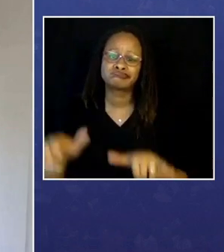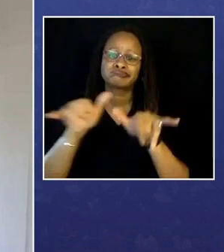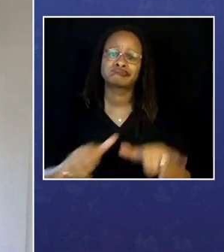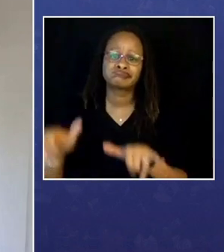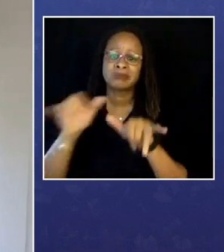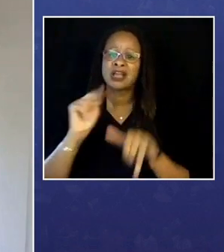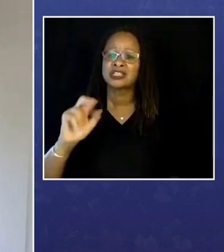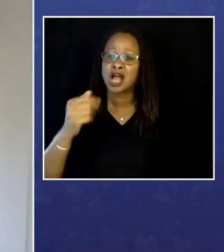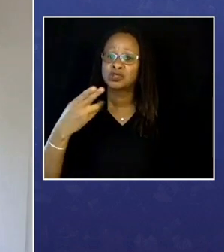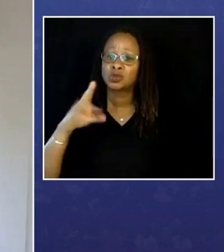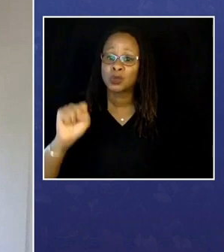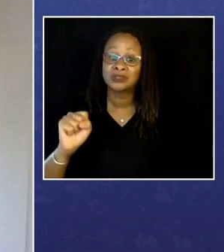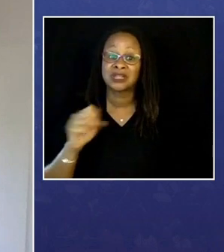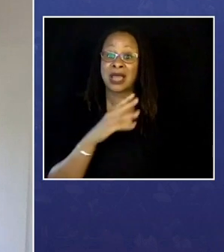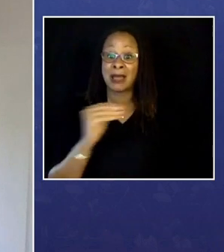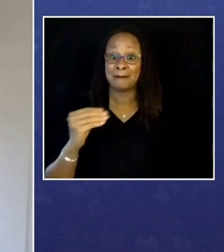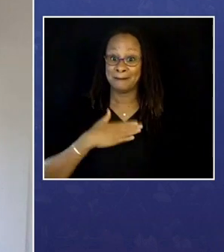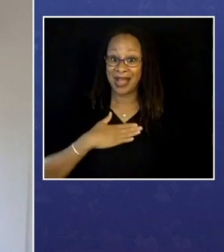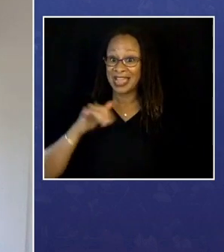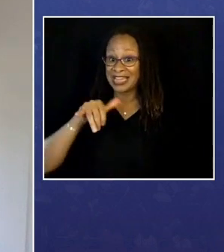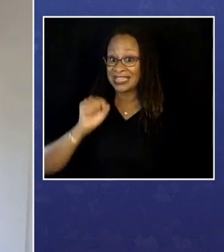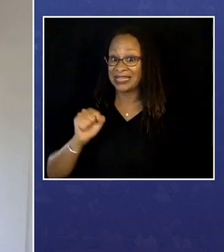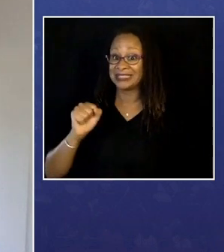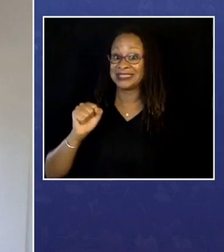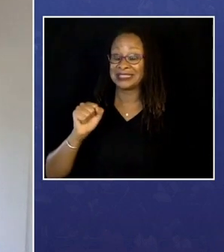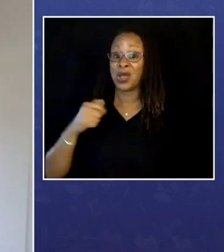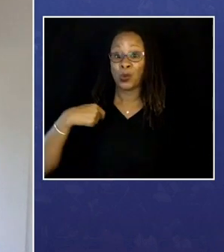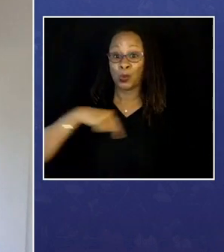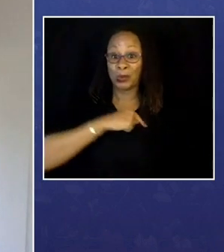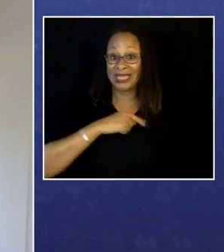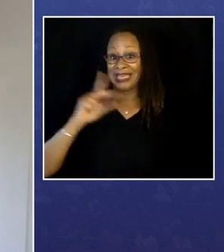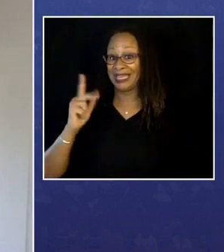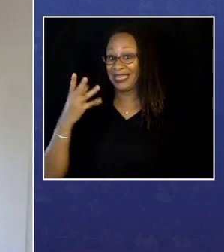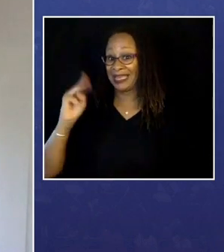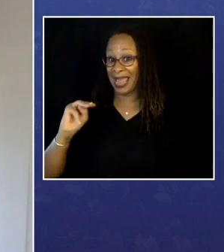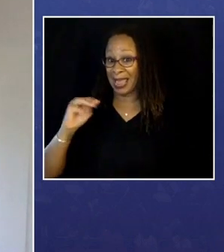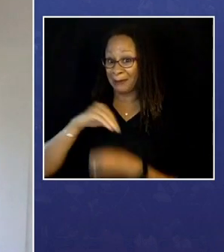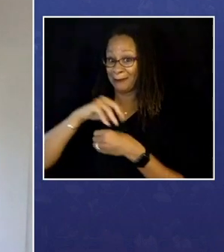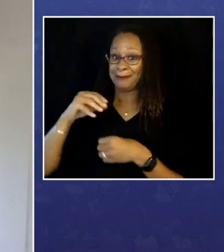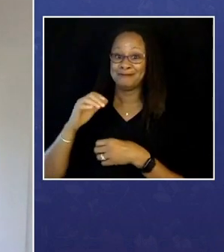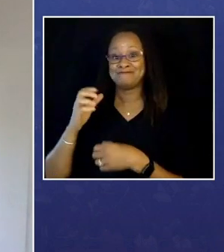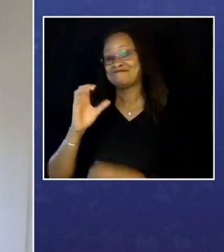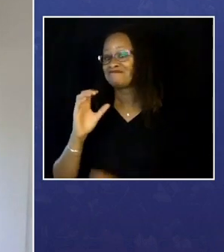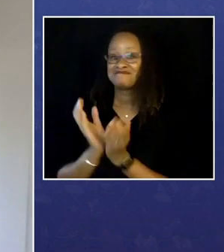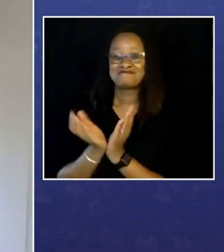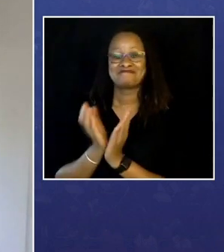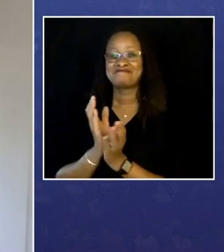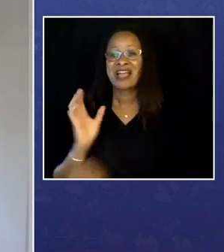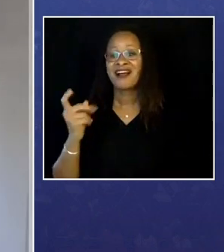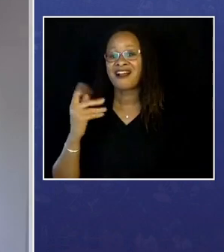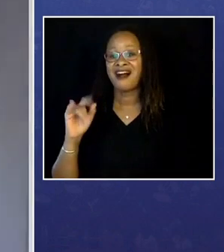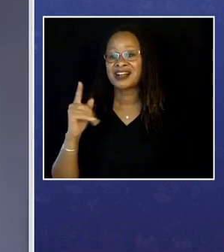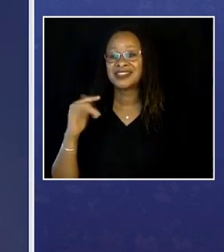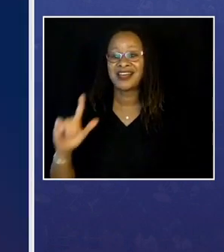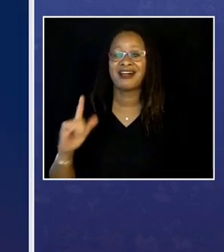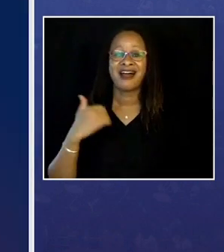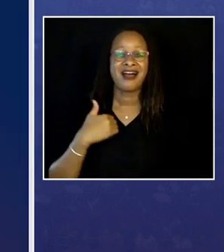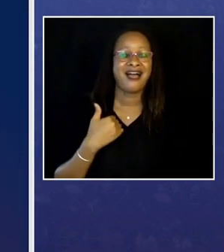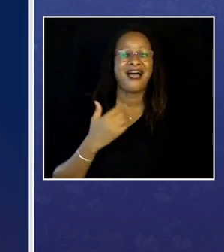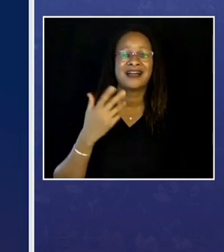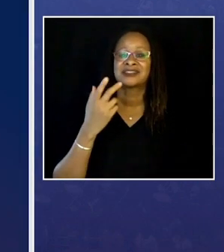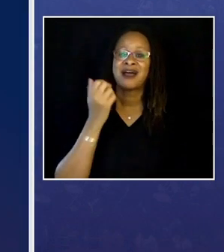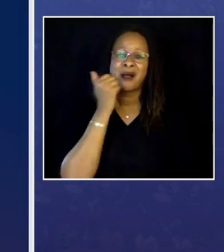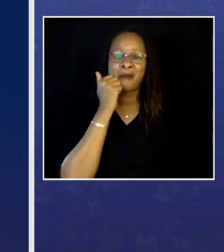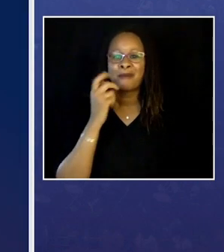nachos. And my Yes You Can and Yes We Can cocktail is pomegranate juice. It's got vodka. It's got a